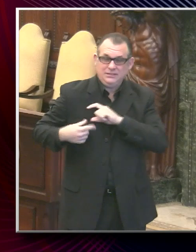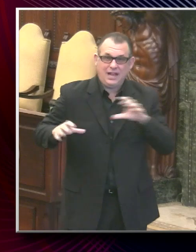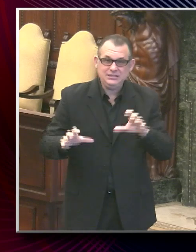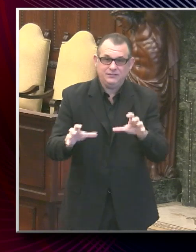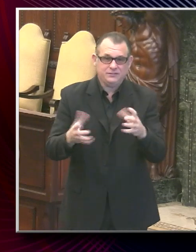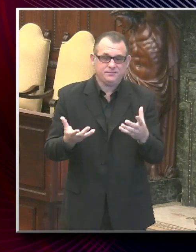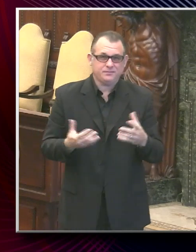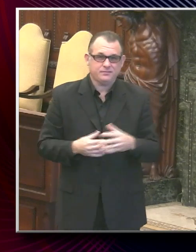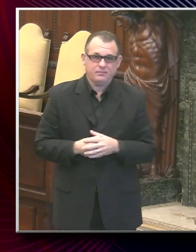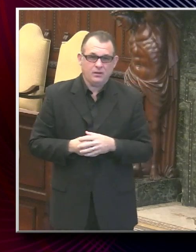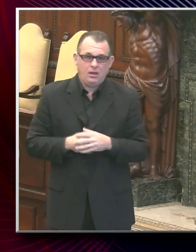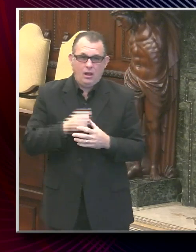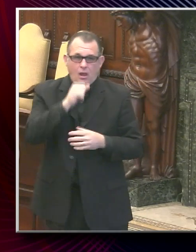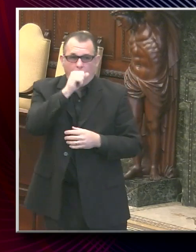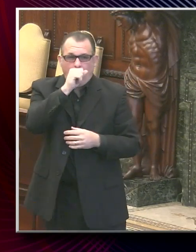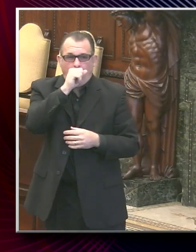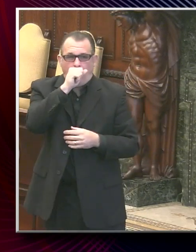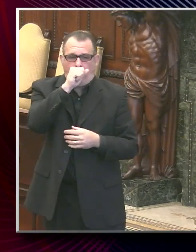neighborhood party.